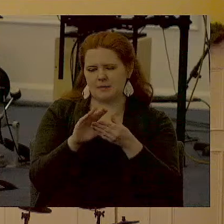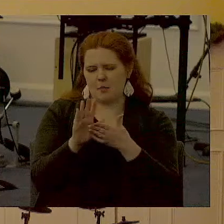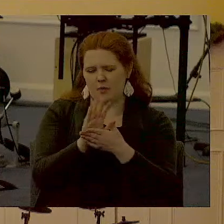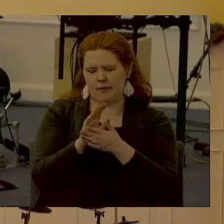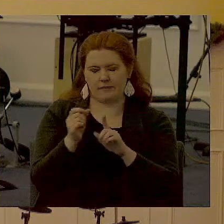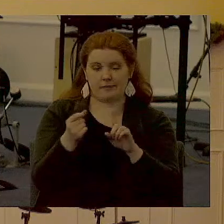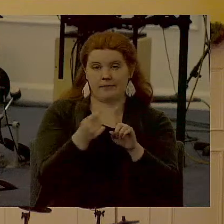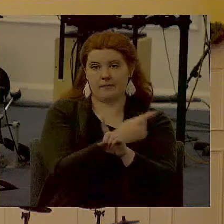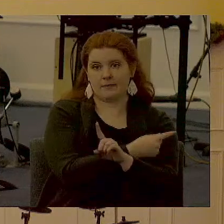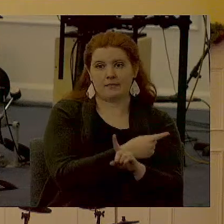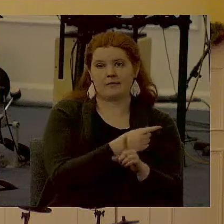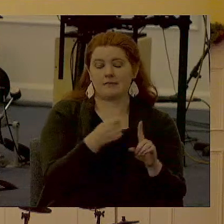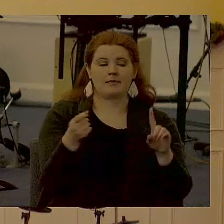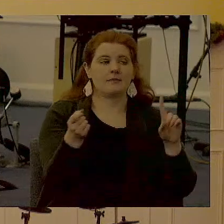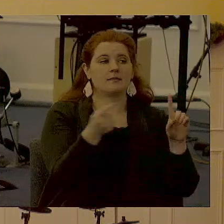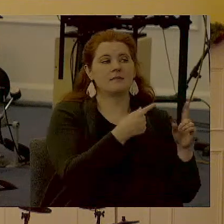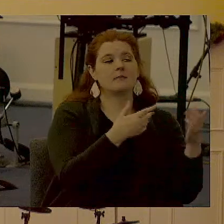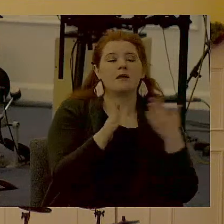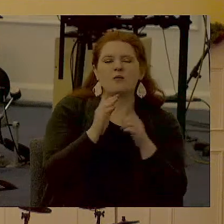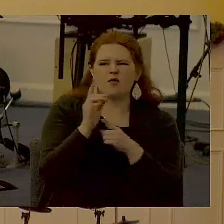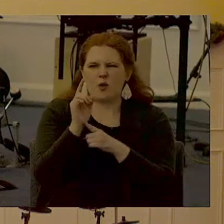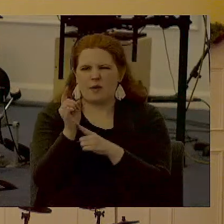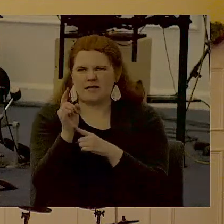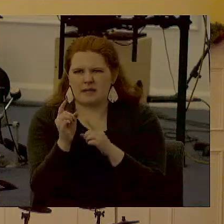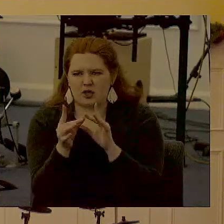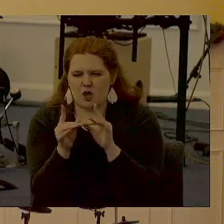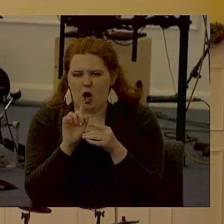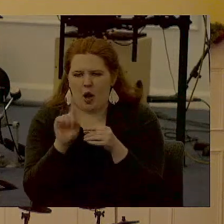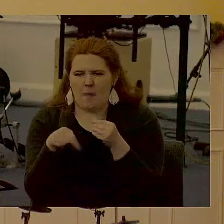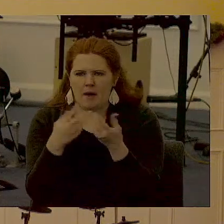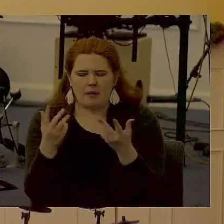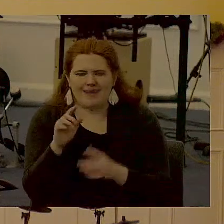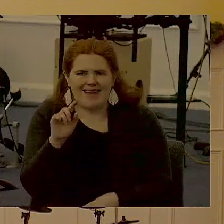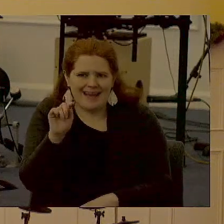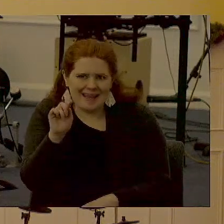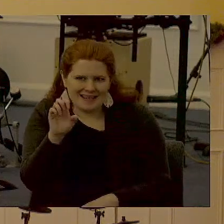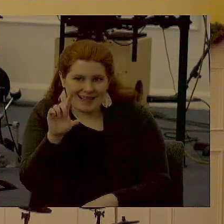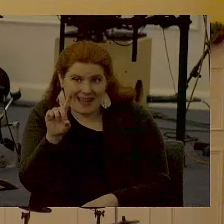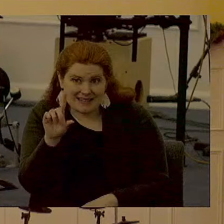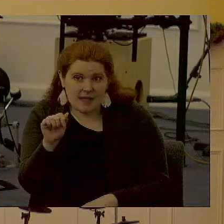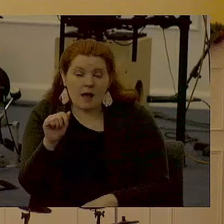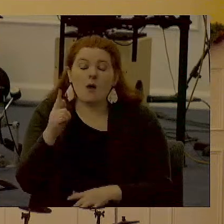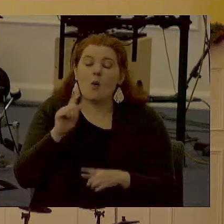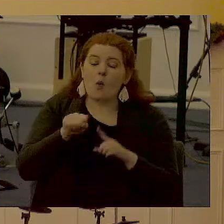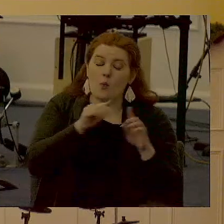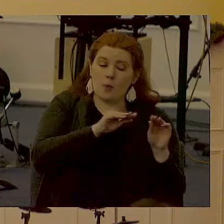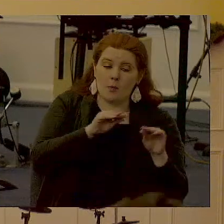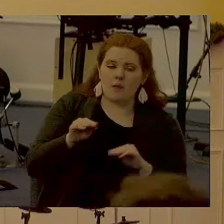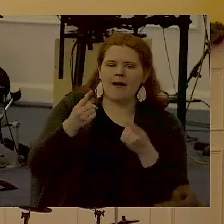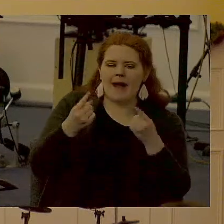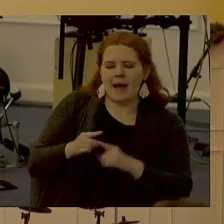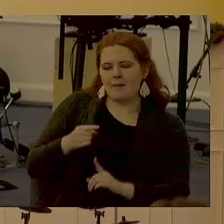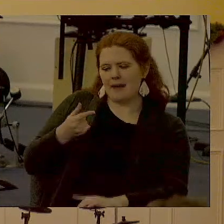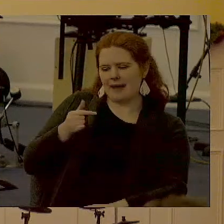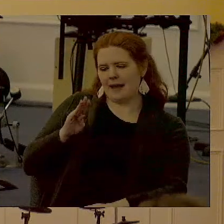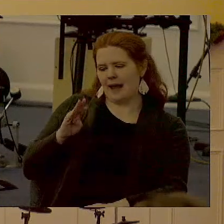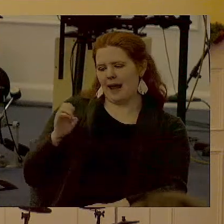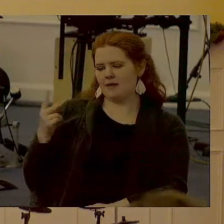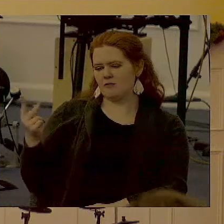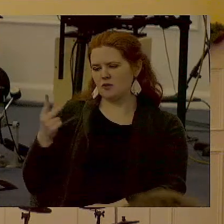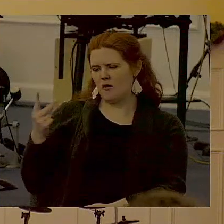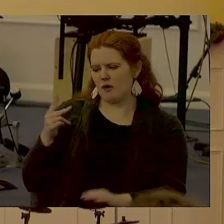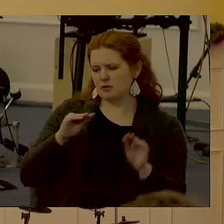want to talk about Tesla for a second, because when we moved here, Gabe and I played this game called Count